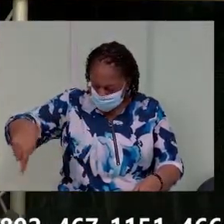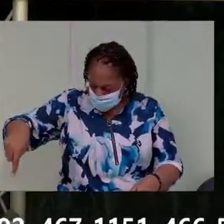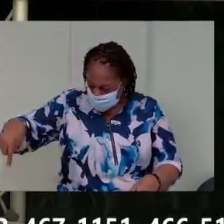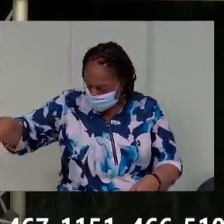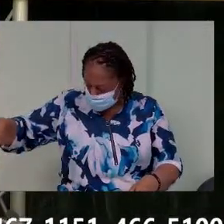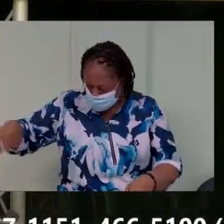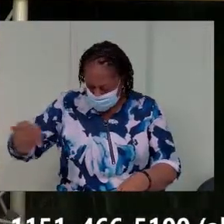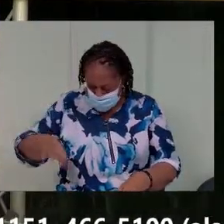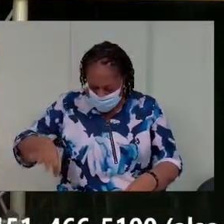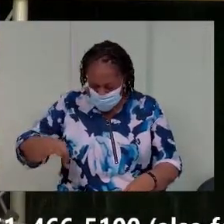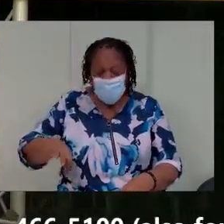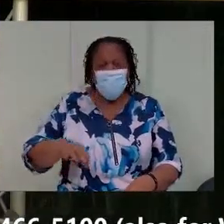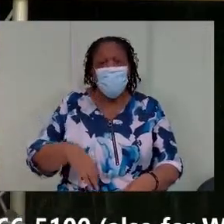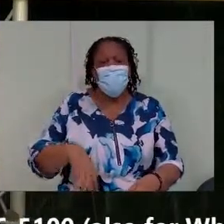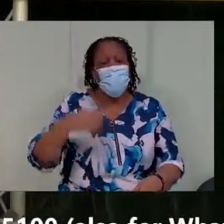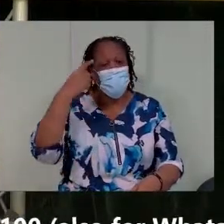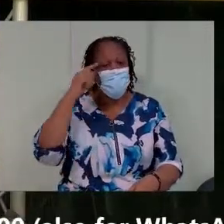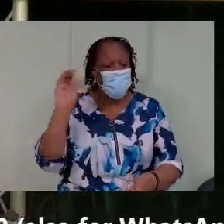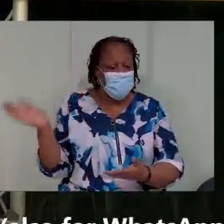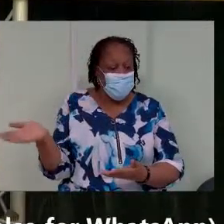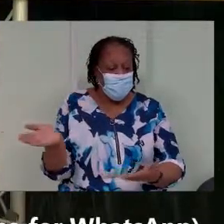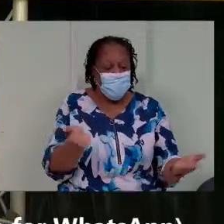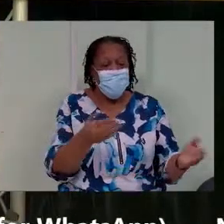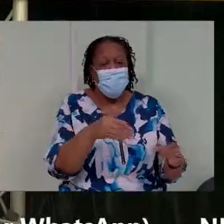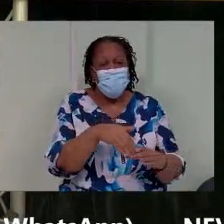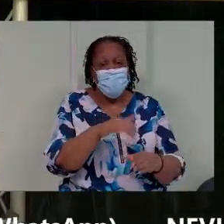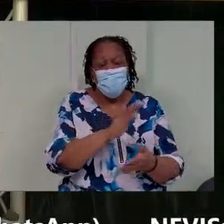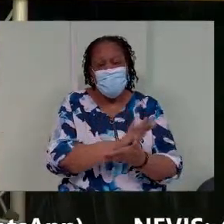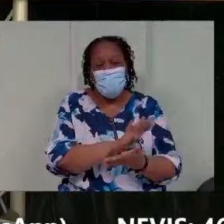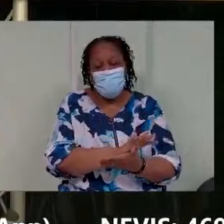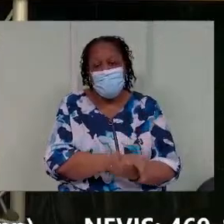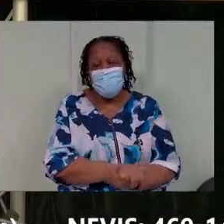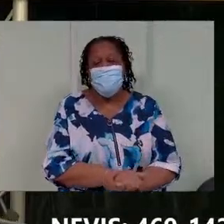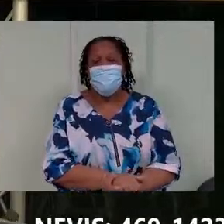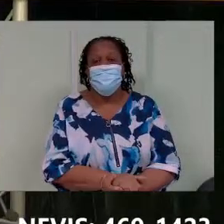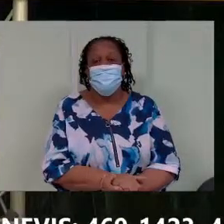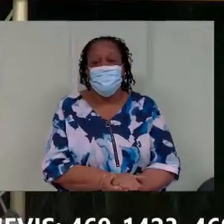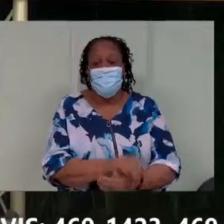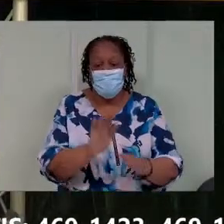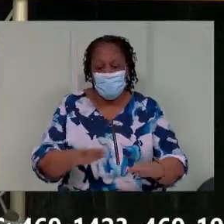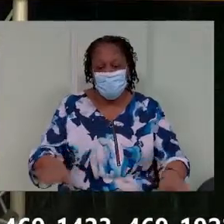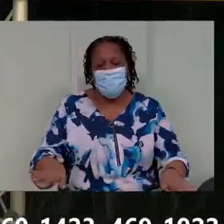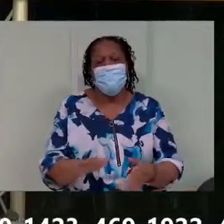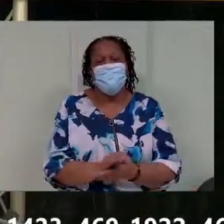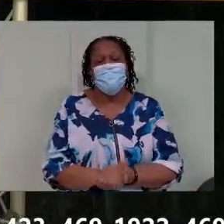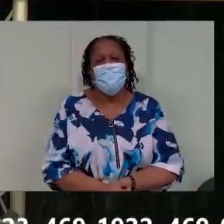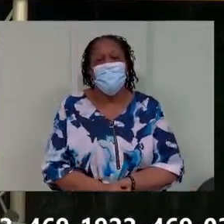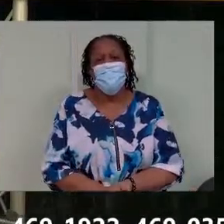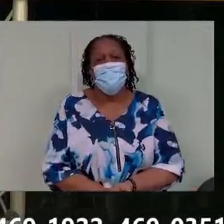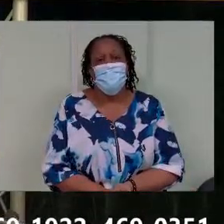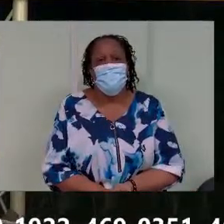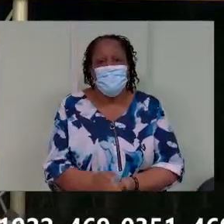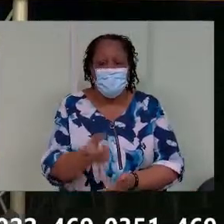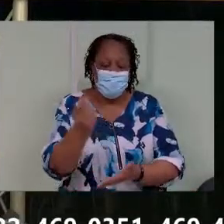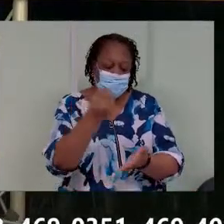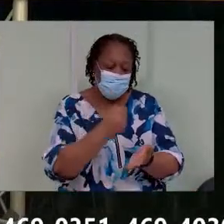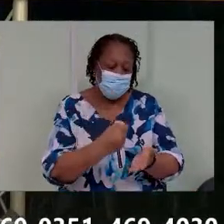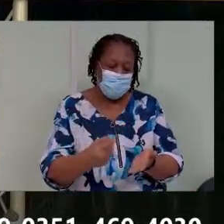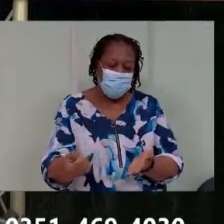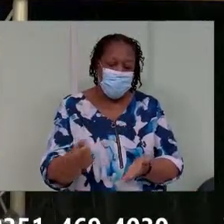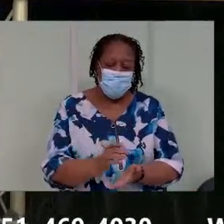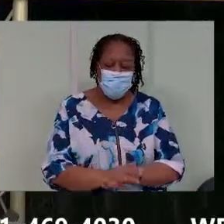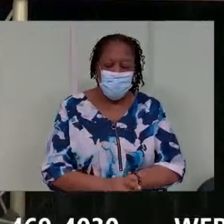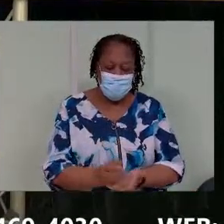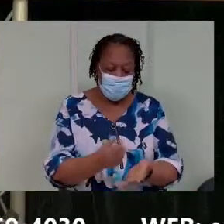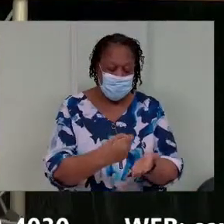children, and the signing in and out of a register, among other requirements. It also speaks to the wearing